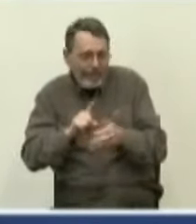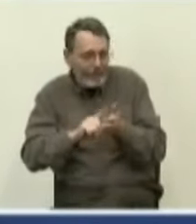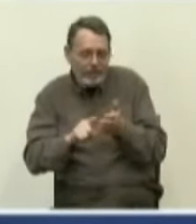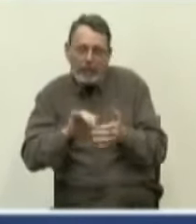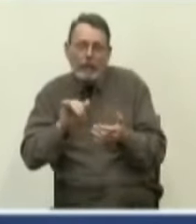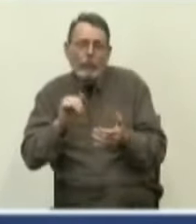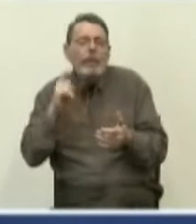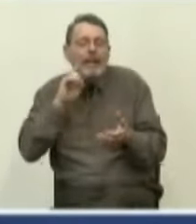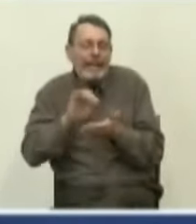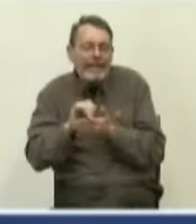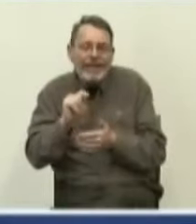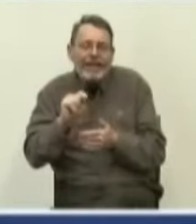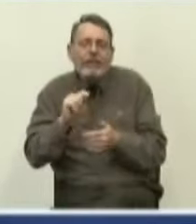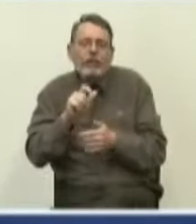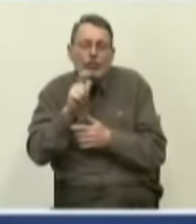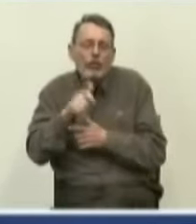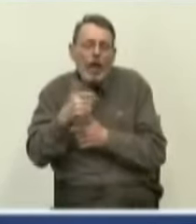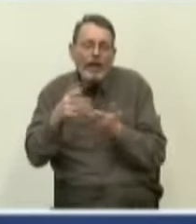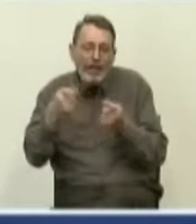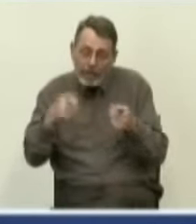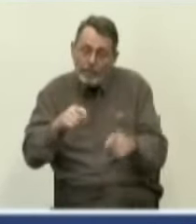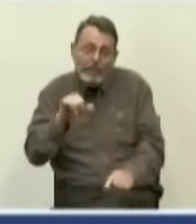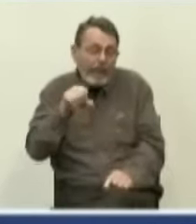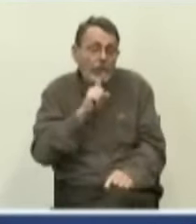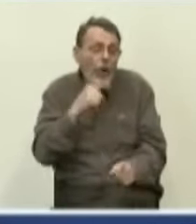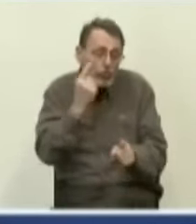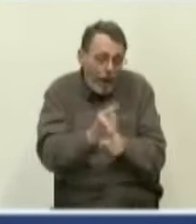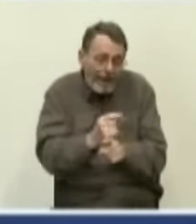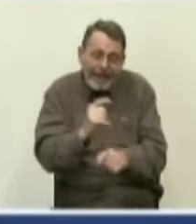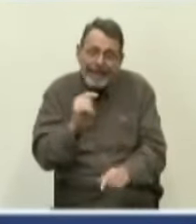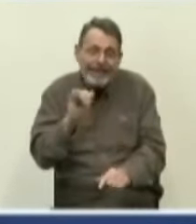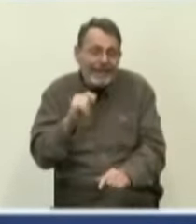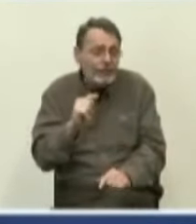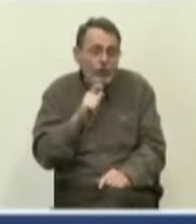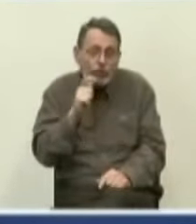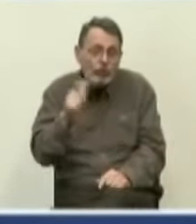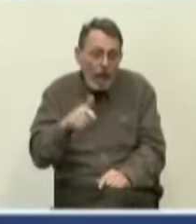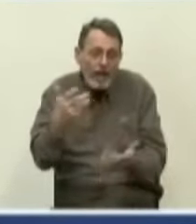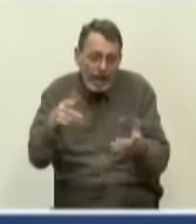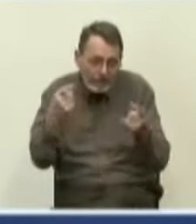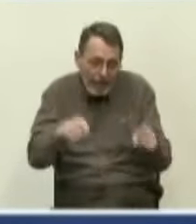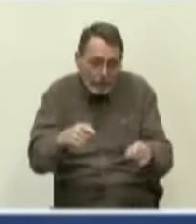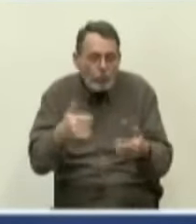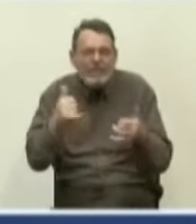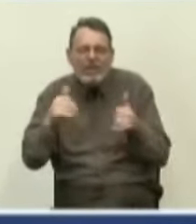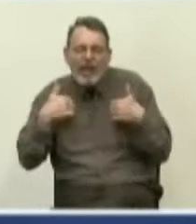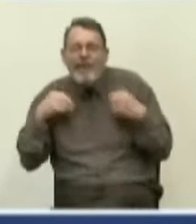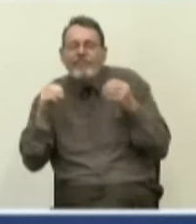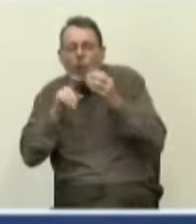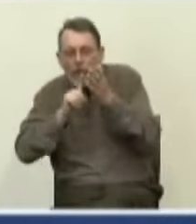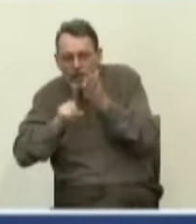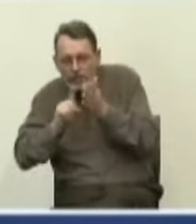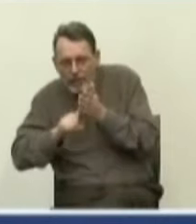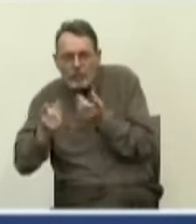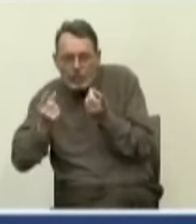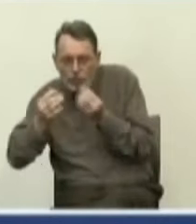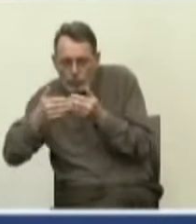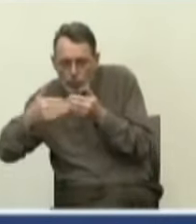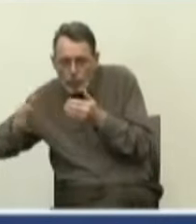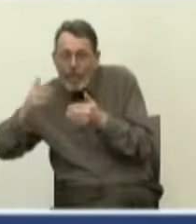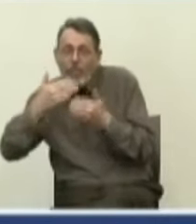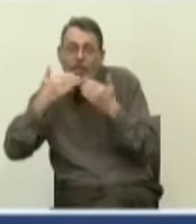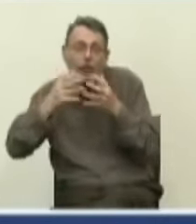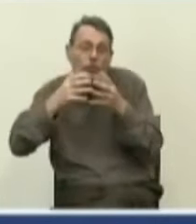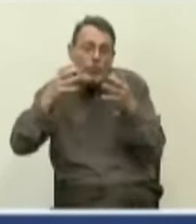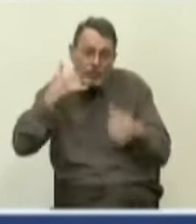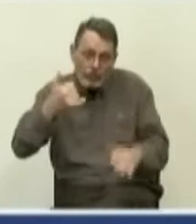happened. So yes, you're absolutely right. It should not have happened. We still have some investigation to do. And thank you so much